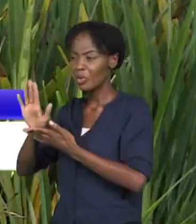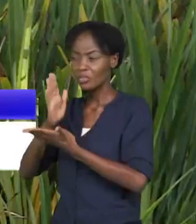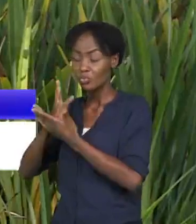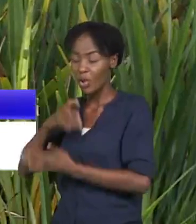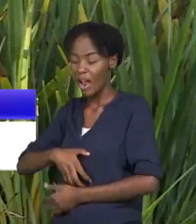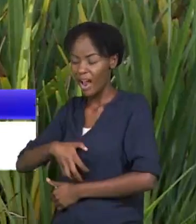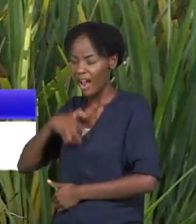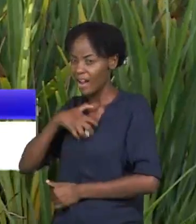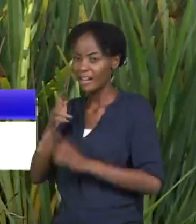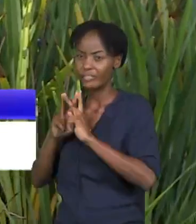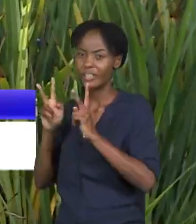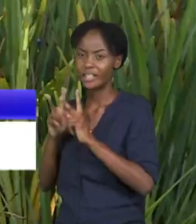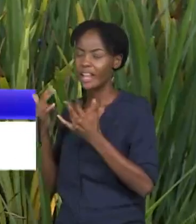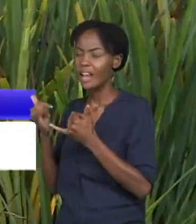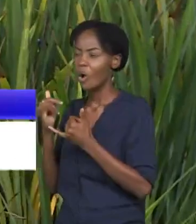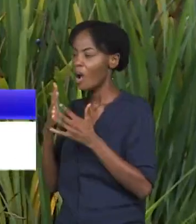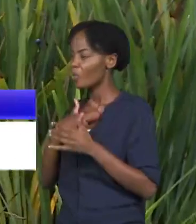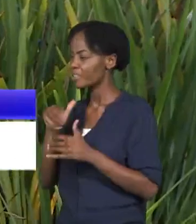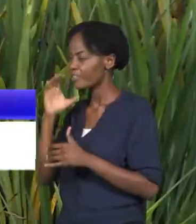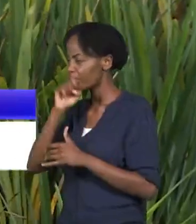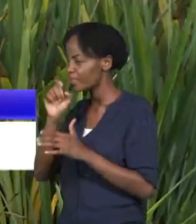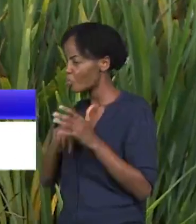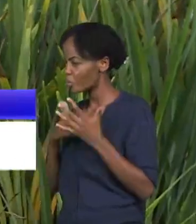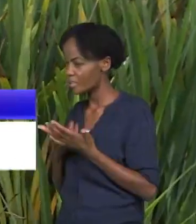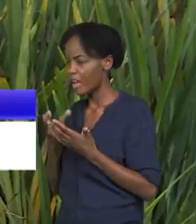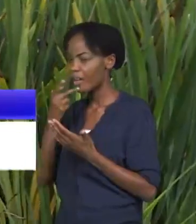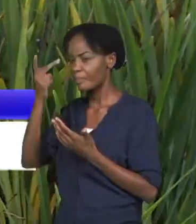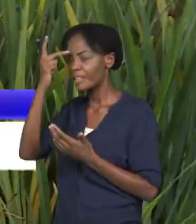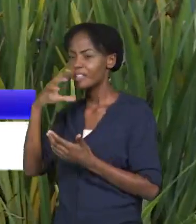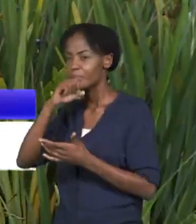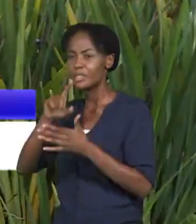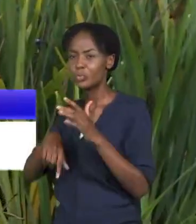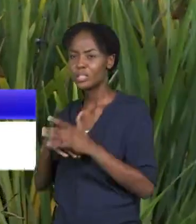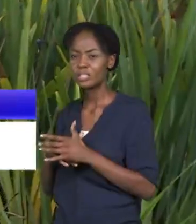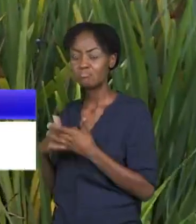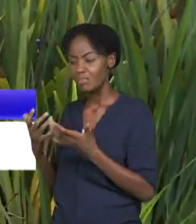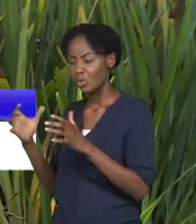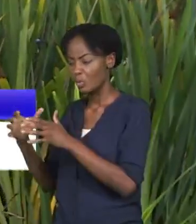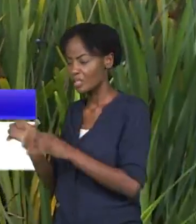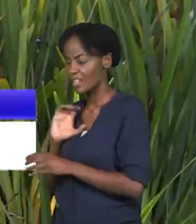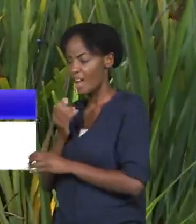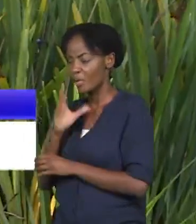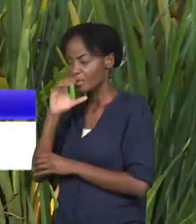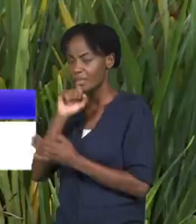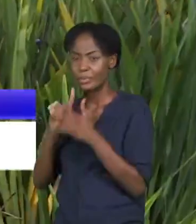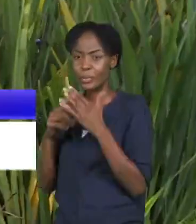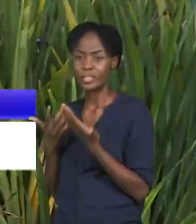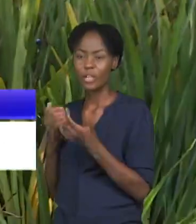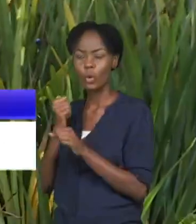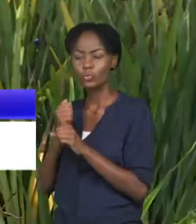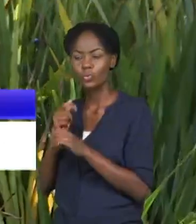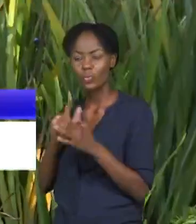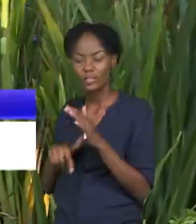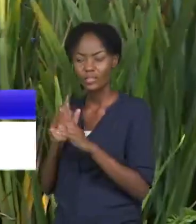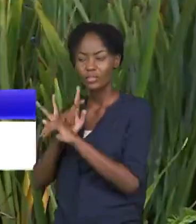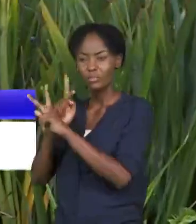or depressed. What are we missing as parents or as a community? What signs should we be looking at to make sure that we know these kids